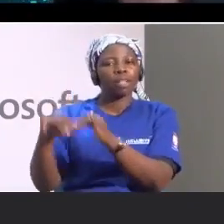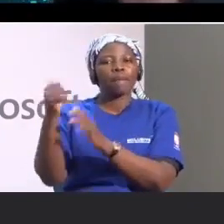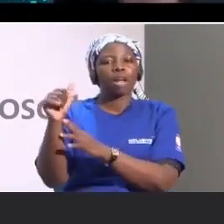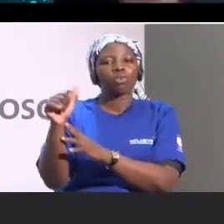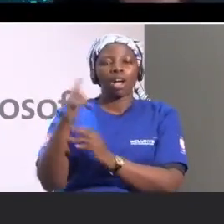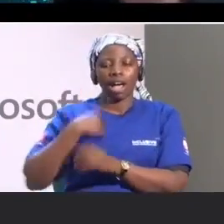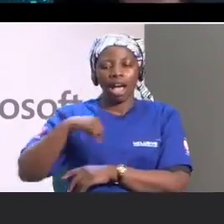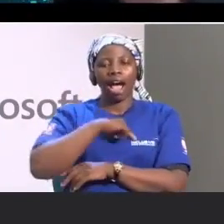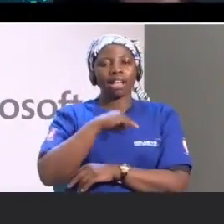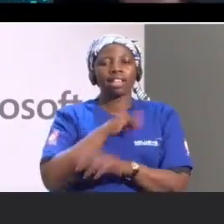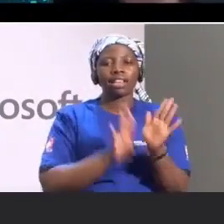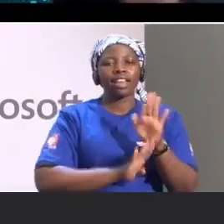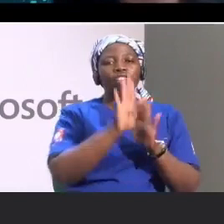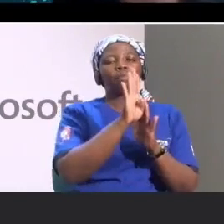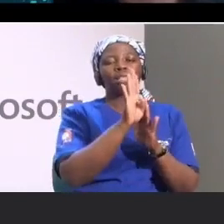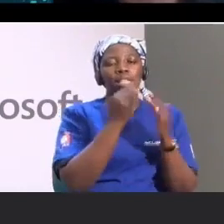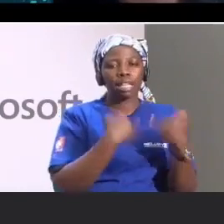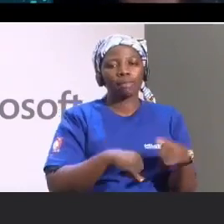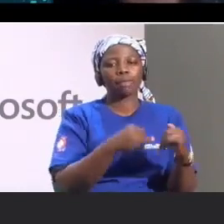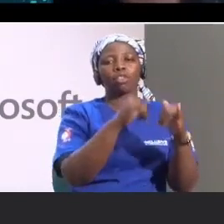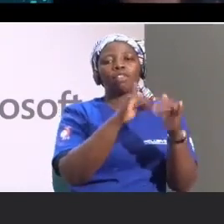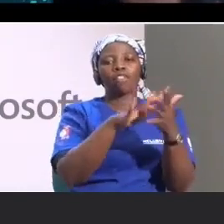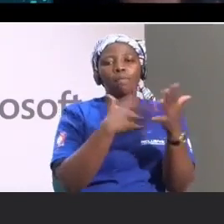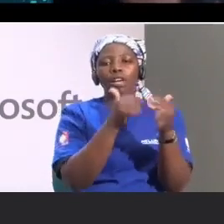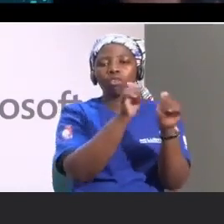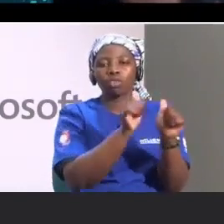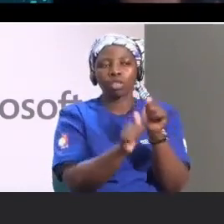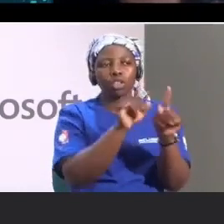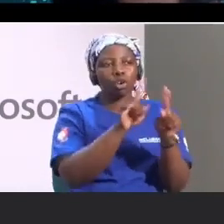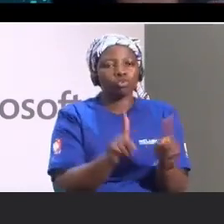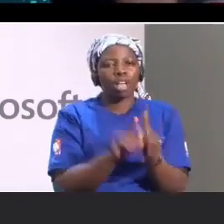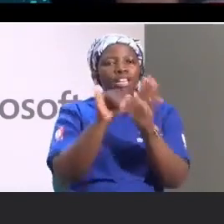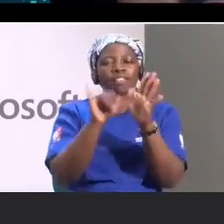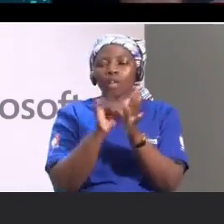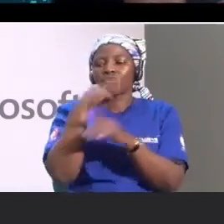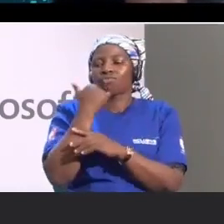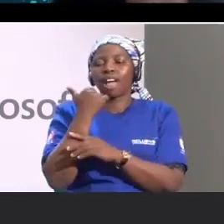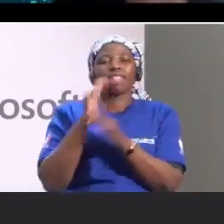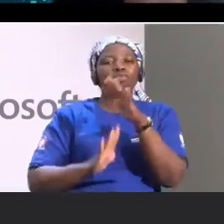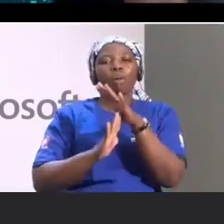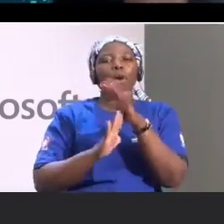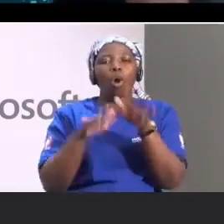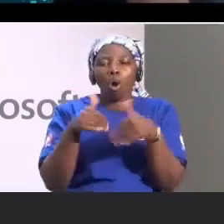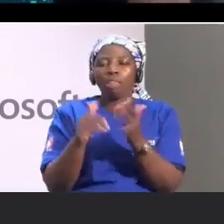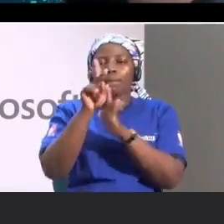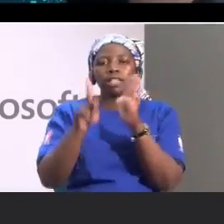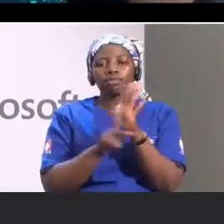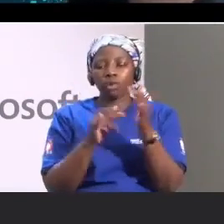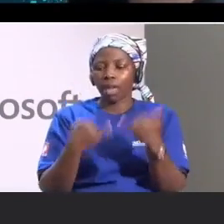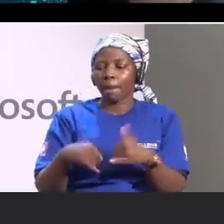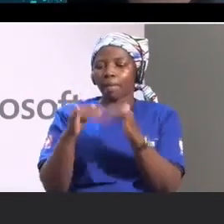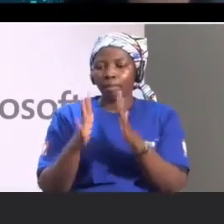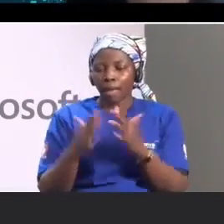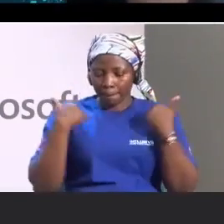developed an implementation framework that also identified who are the principal implementers. I learned